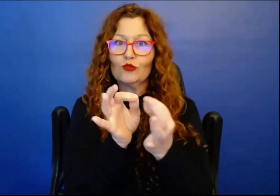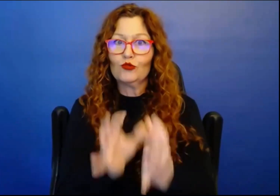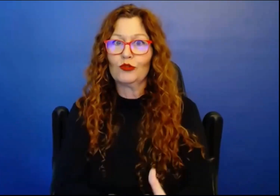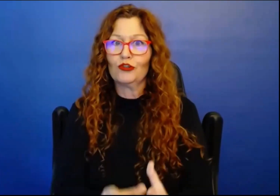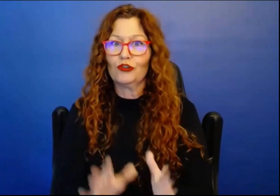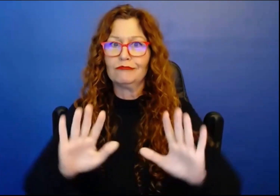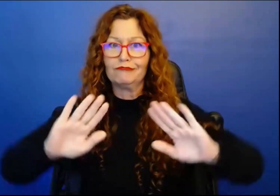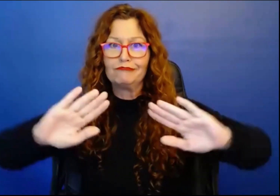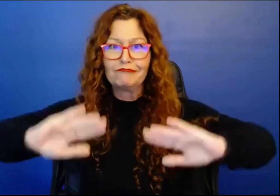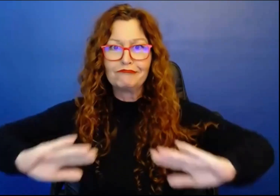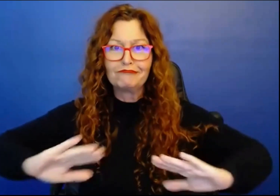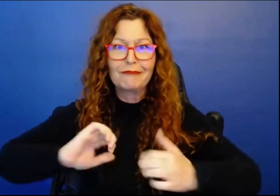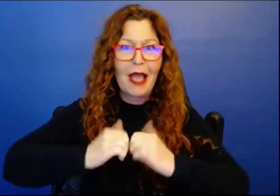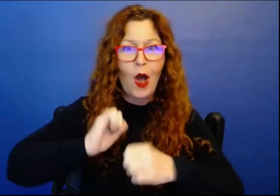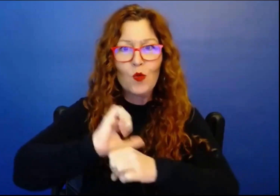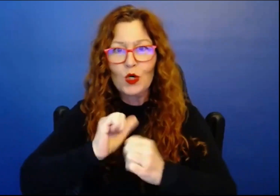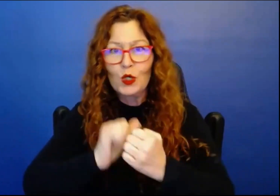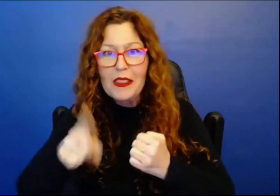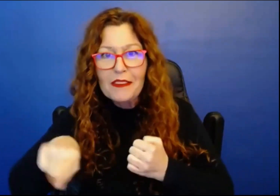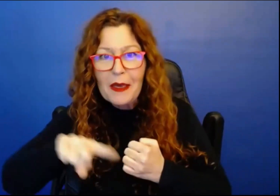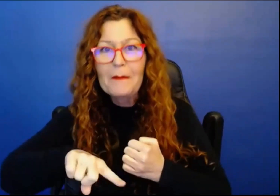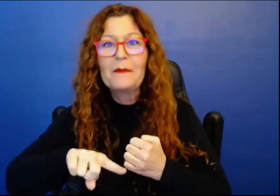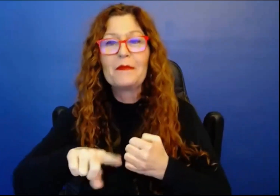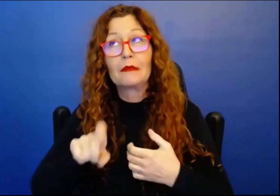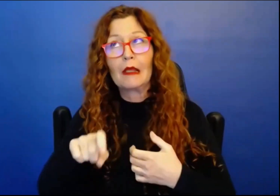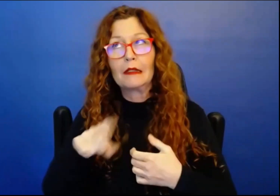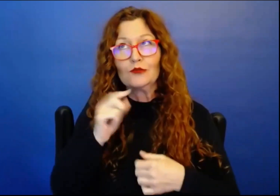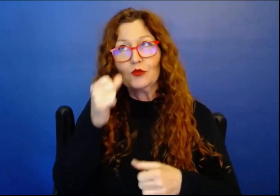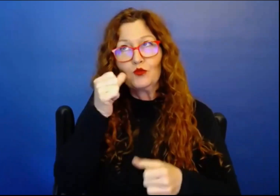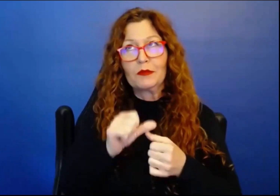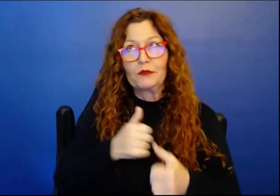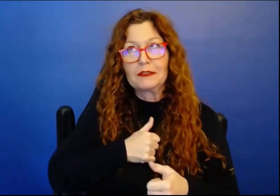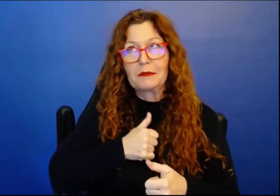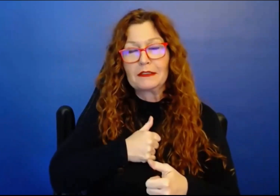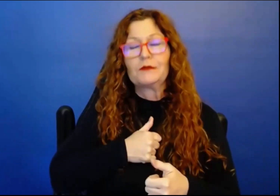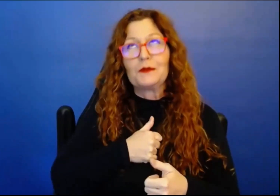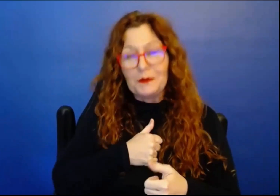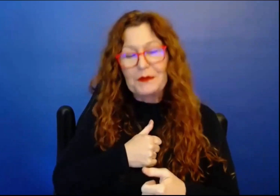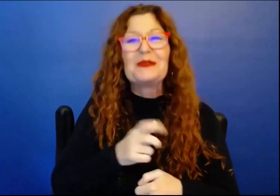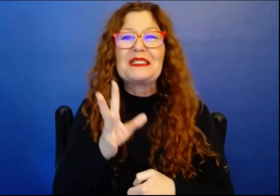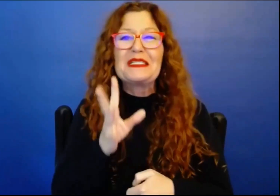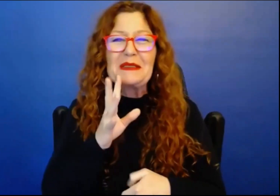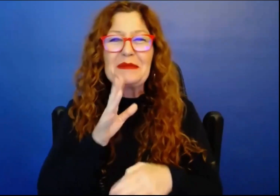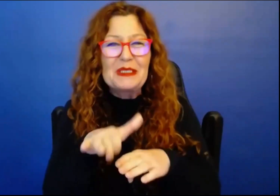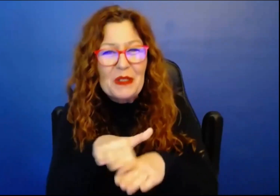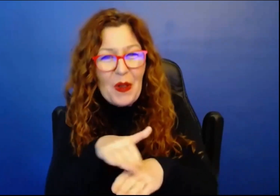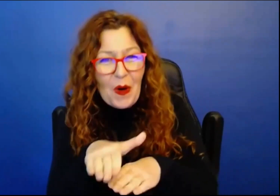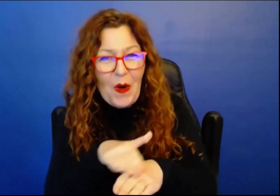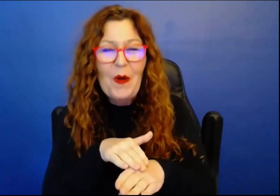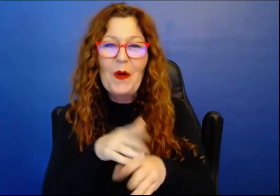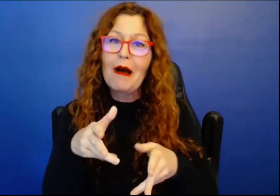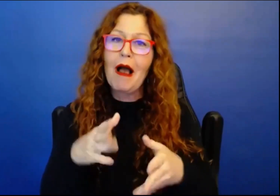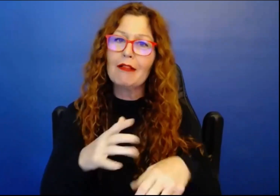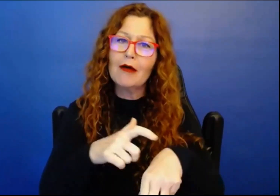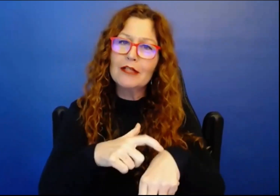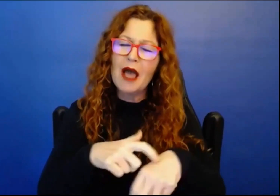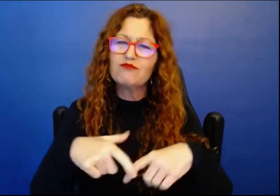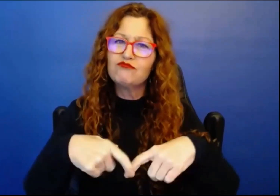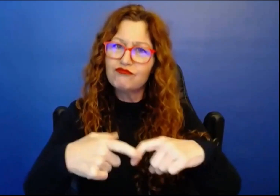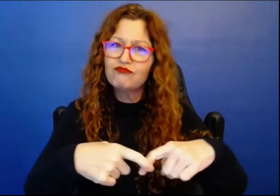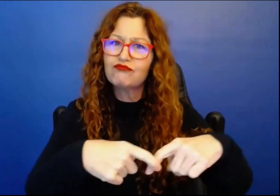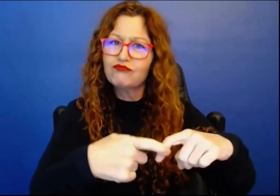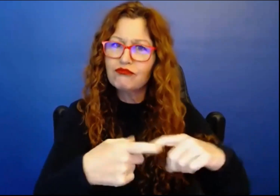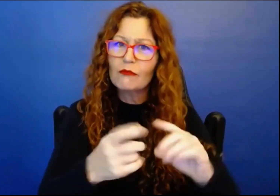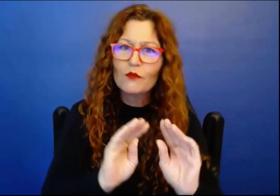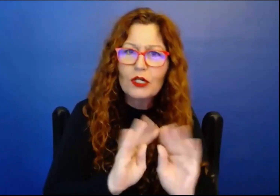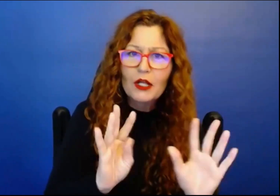probably practice what I preach, but speak slowly. Let's make sure that we give time for clarifications, especially when we're working